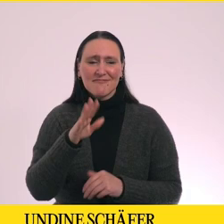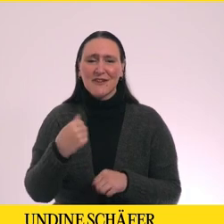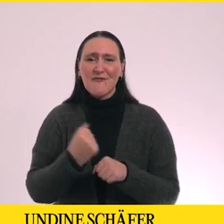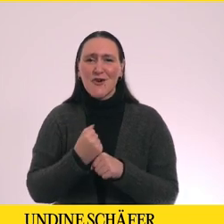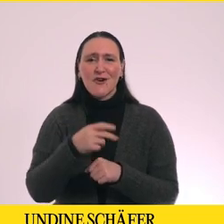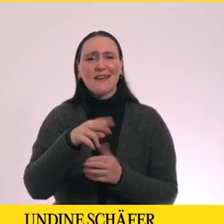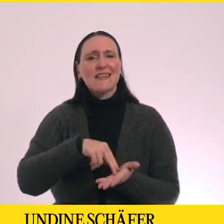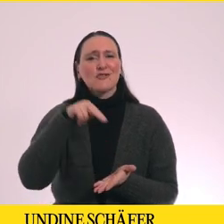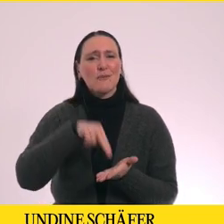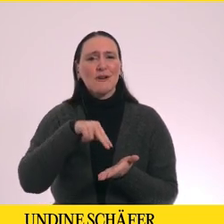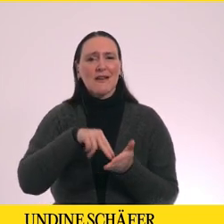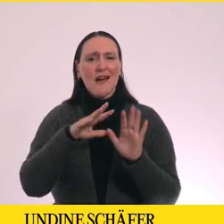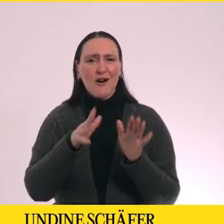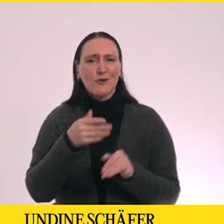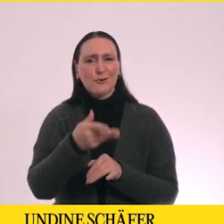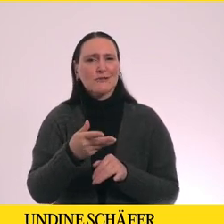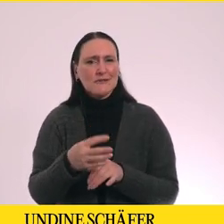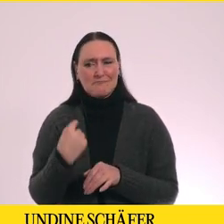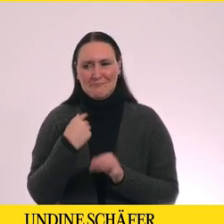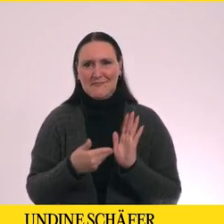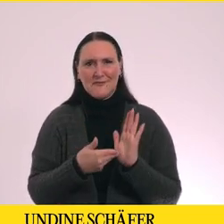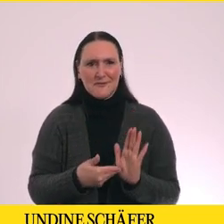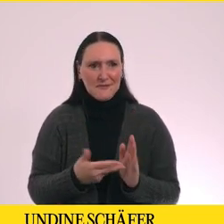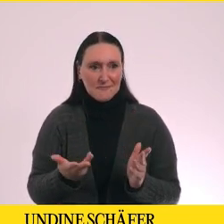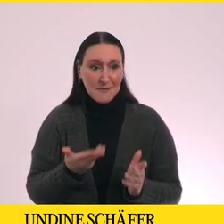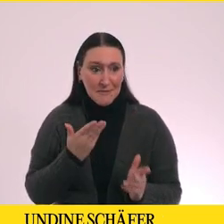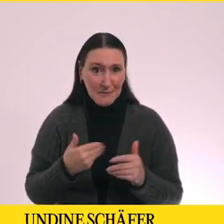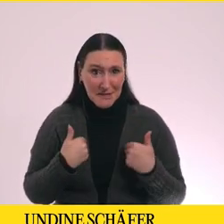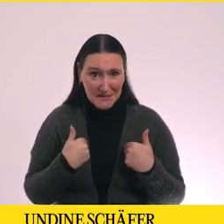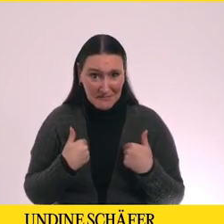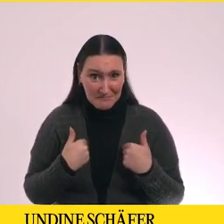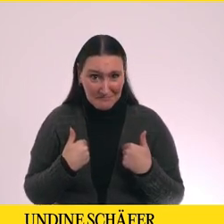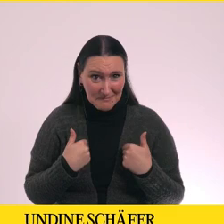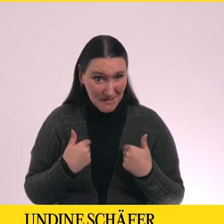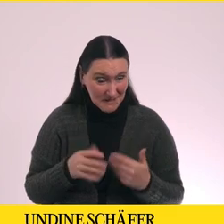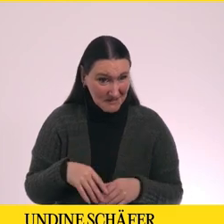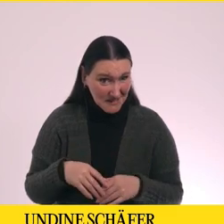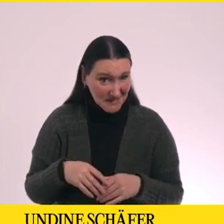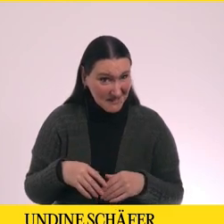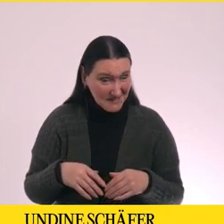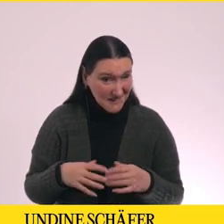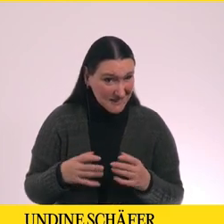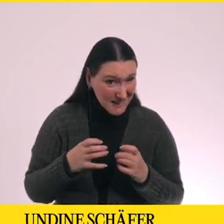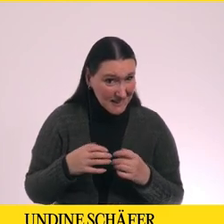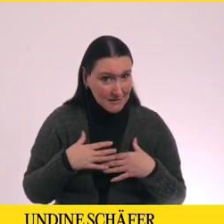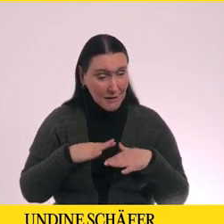So are you ready to say something, or would you like a few minutes to gather yourself?